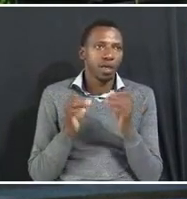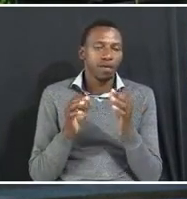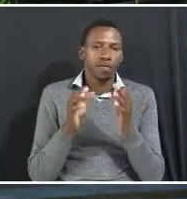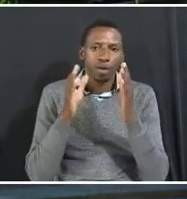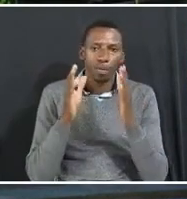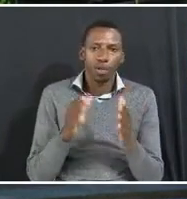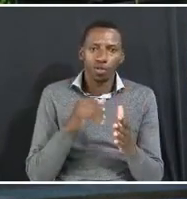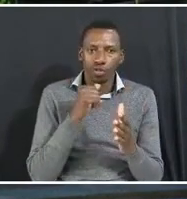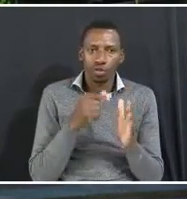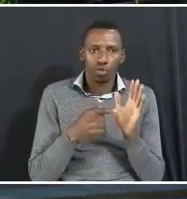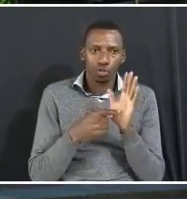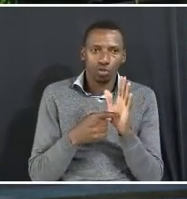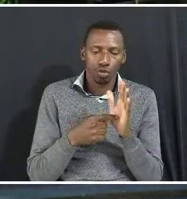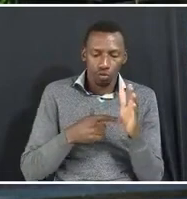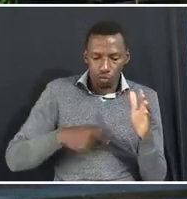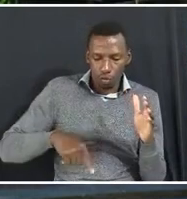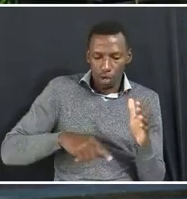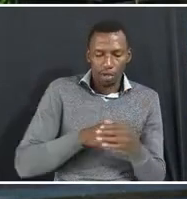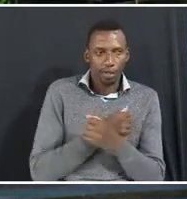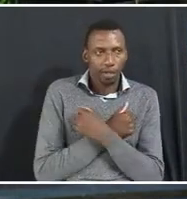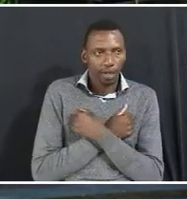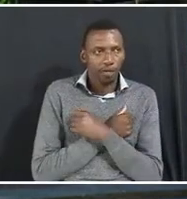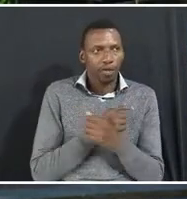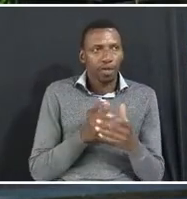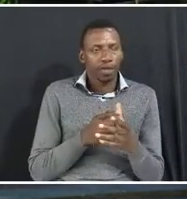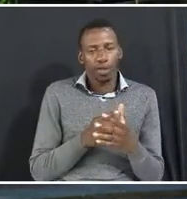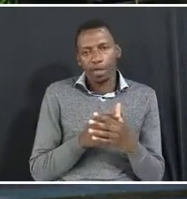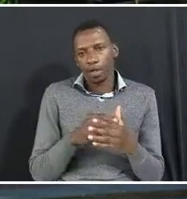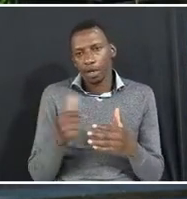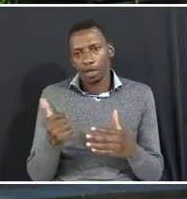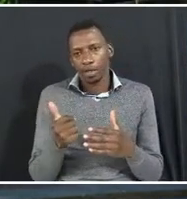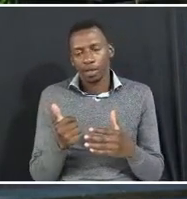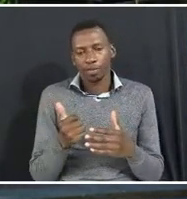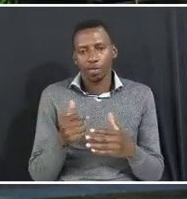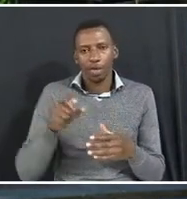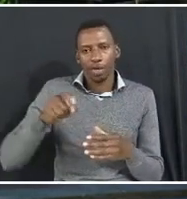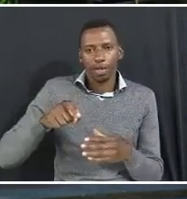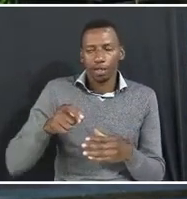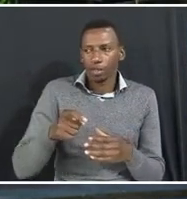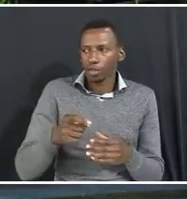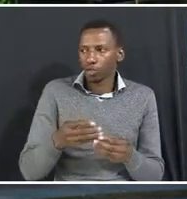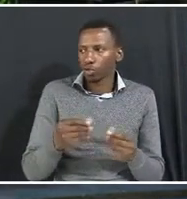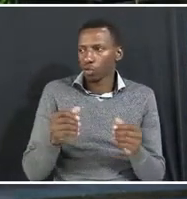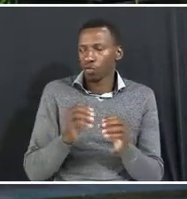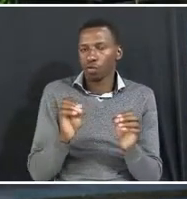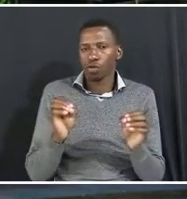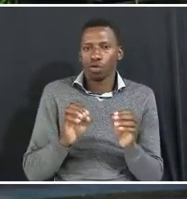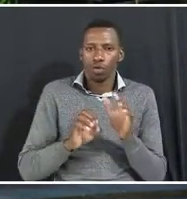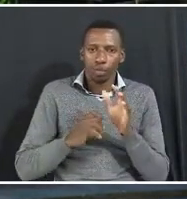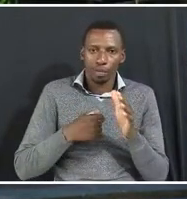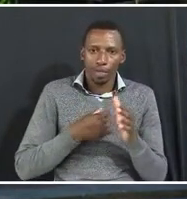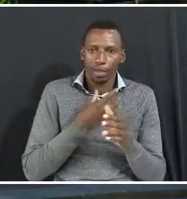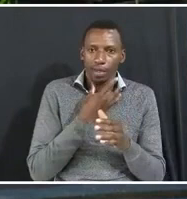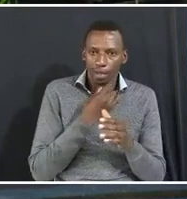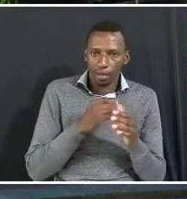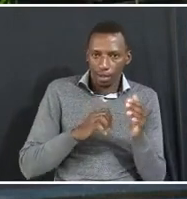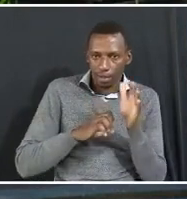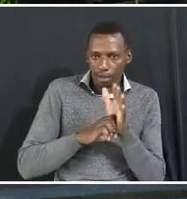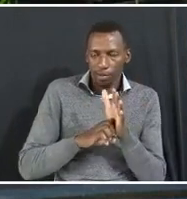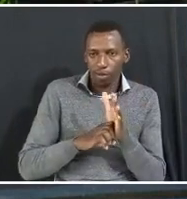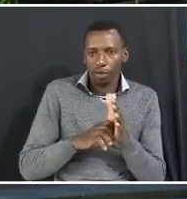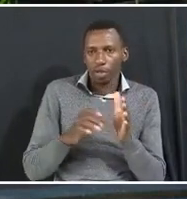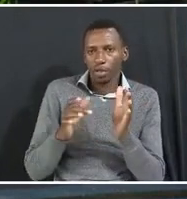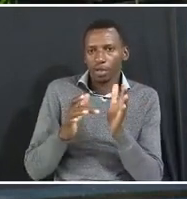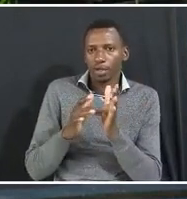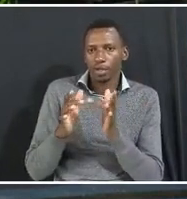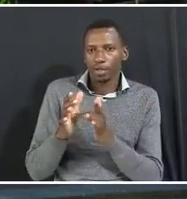us, to those who are in need, then the other needs may not actually come forth. I like the example you gave, that Jesus told the disciples